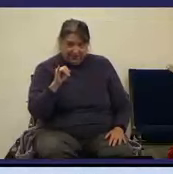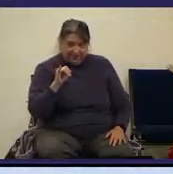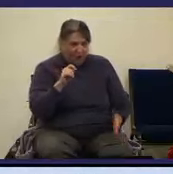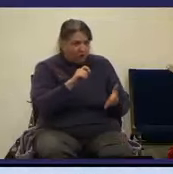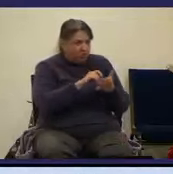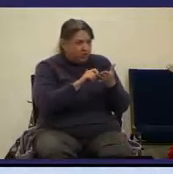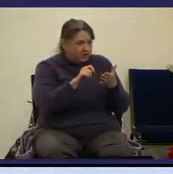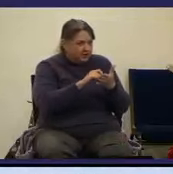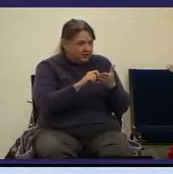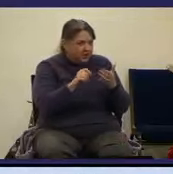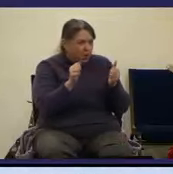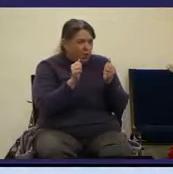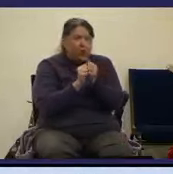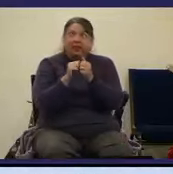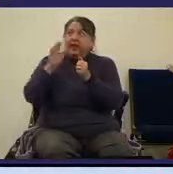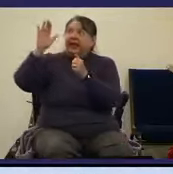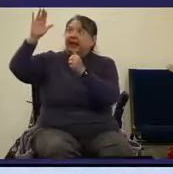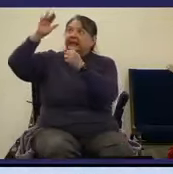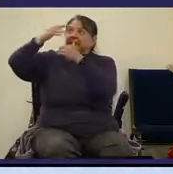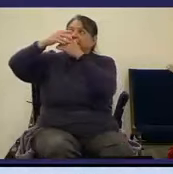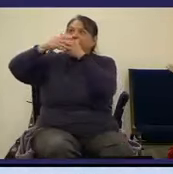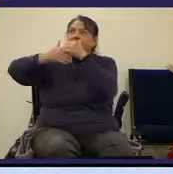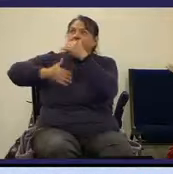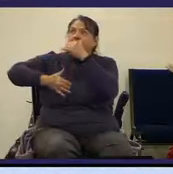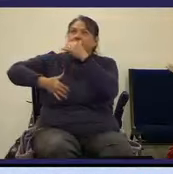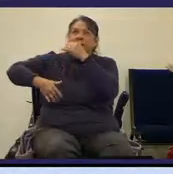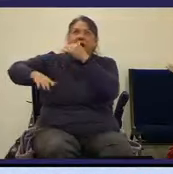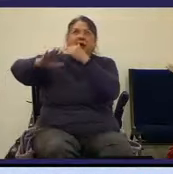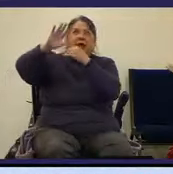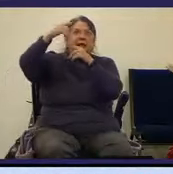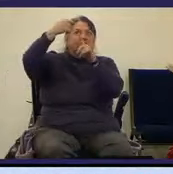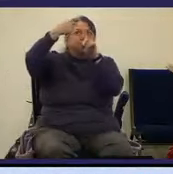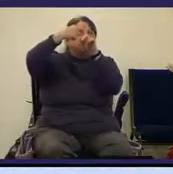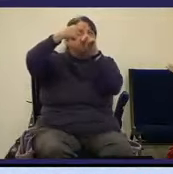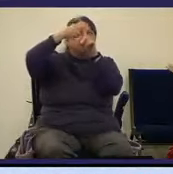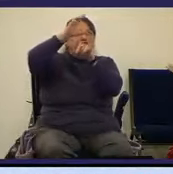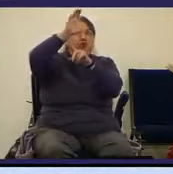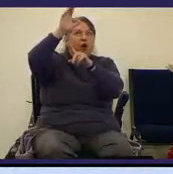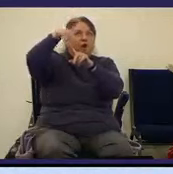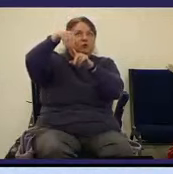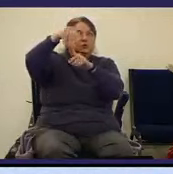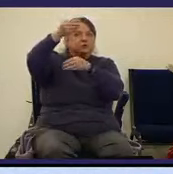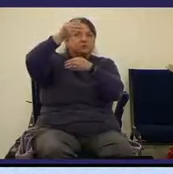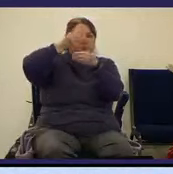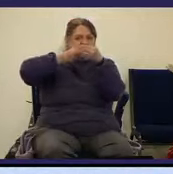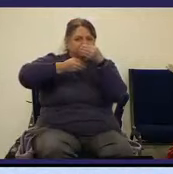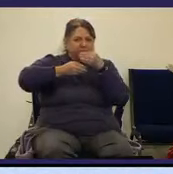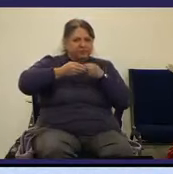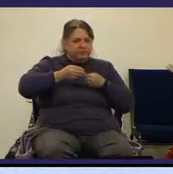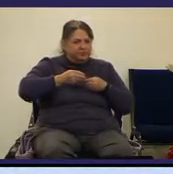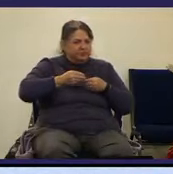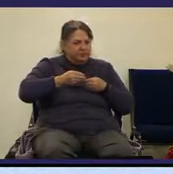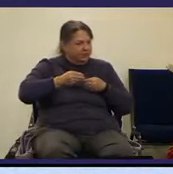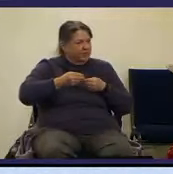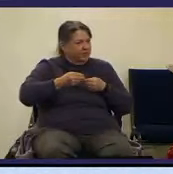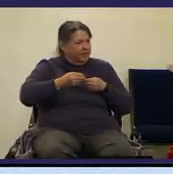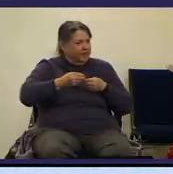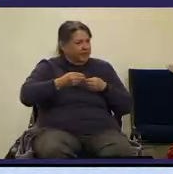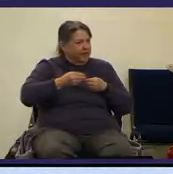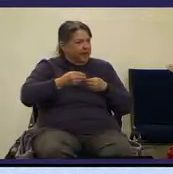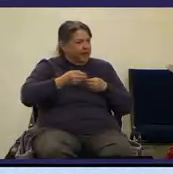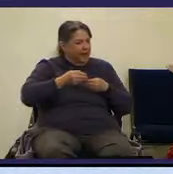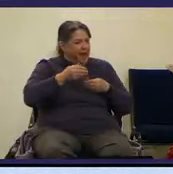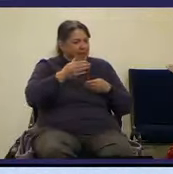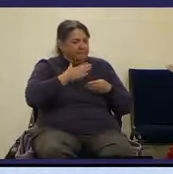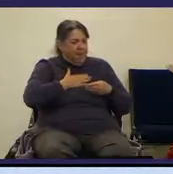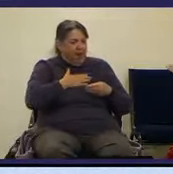Lamb, sealed by the cross of Jesus, redeemable wherever I am. The company will